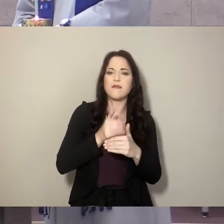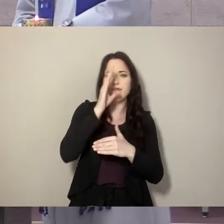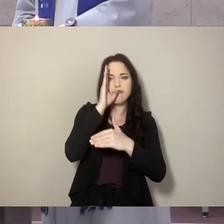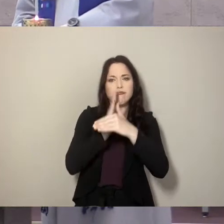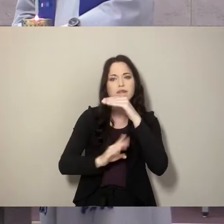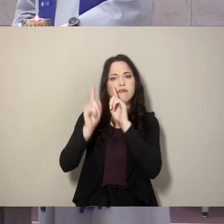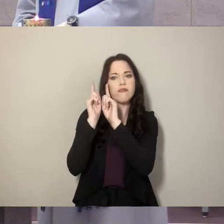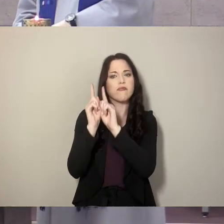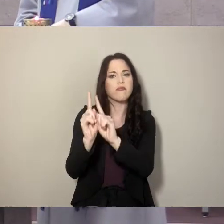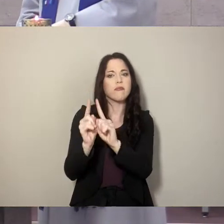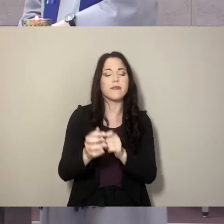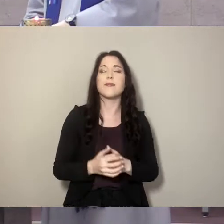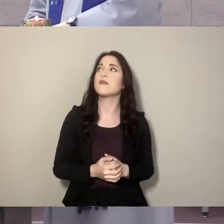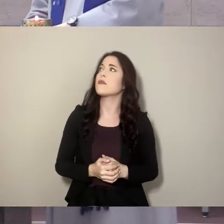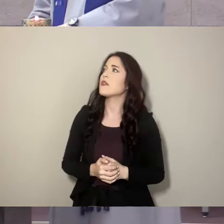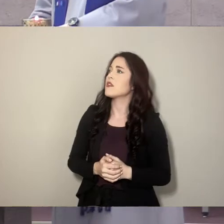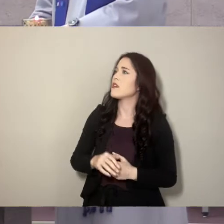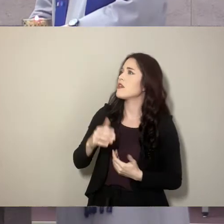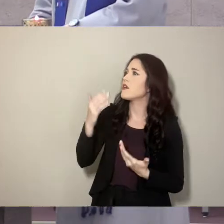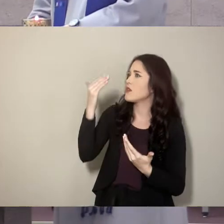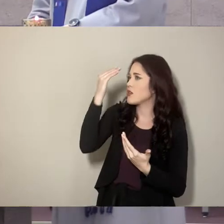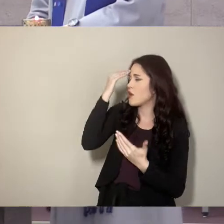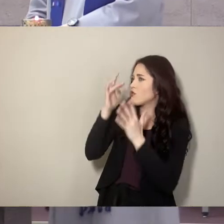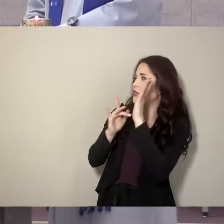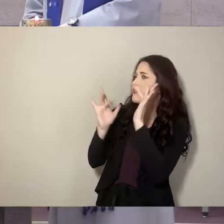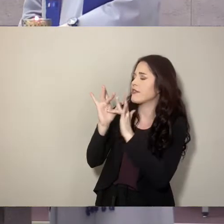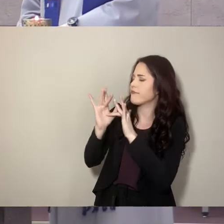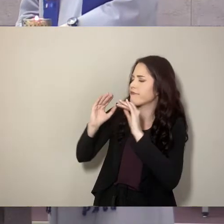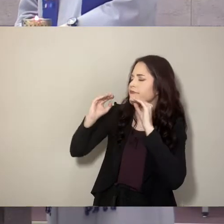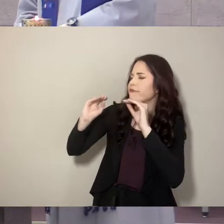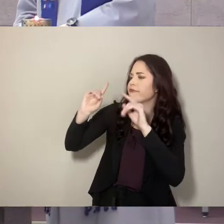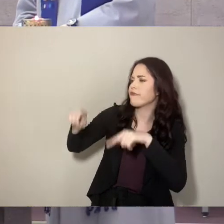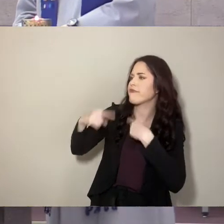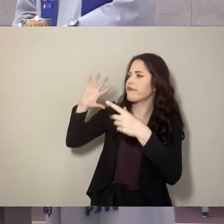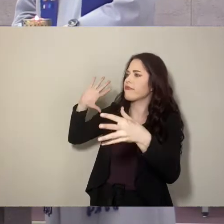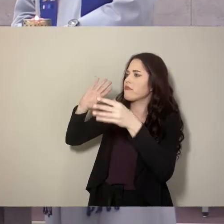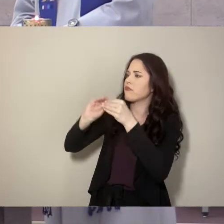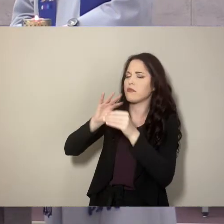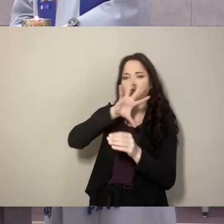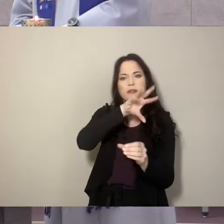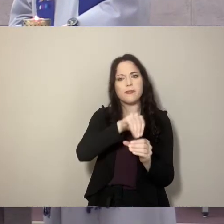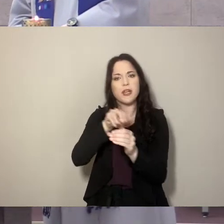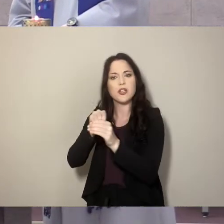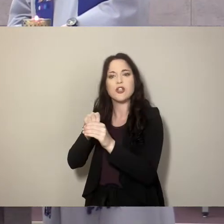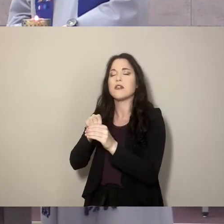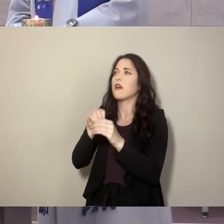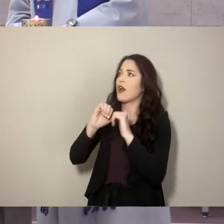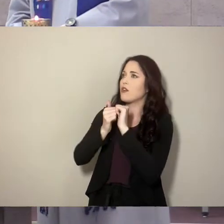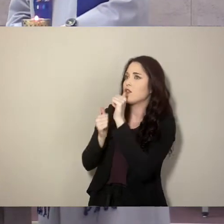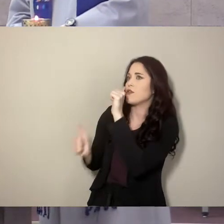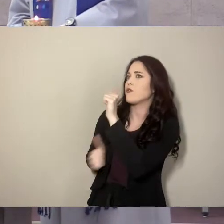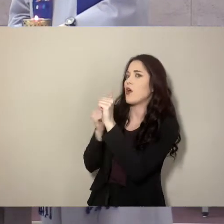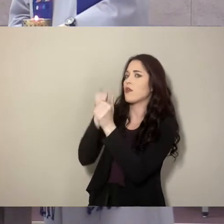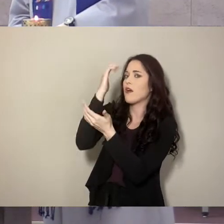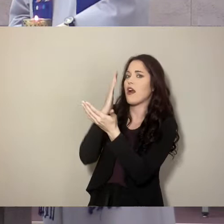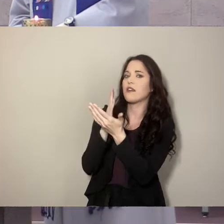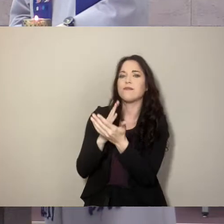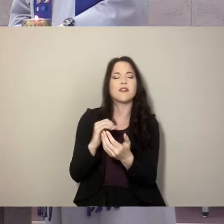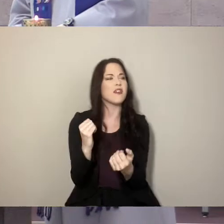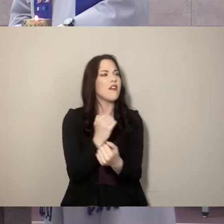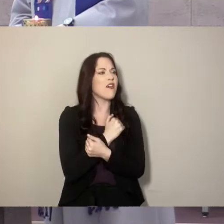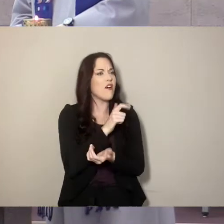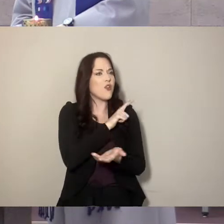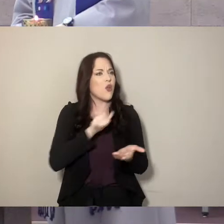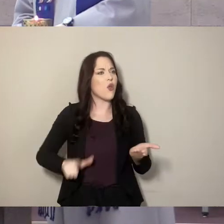our God. Know what Jesus taught about participation in the realm of God. Love the Lord